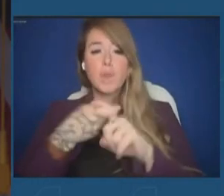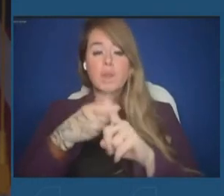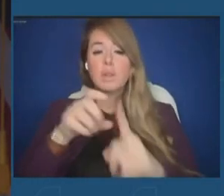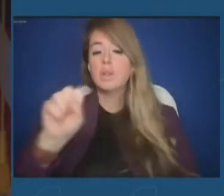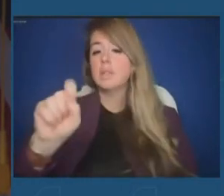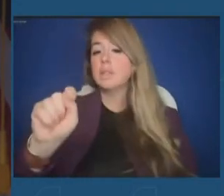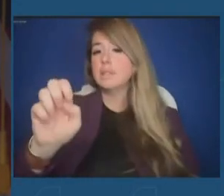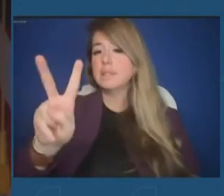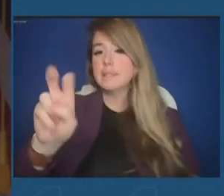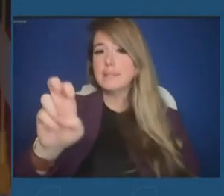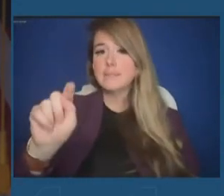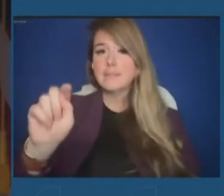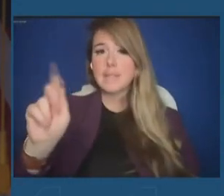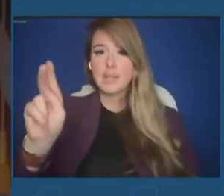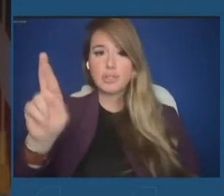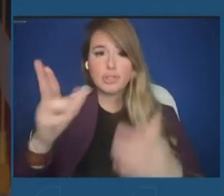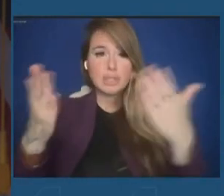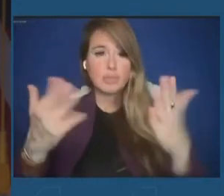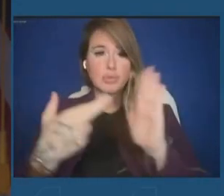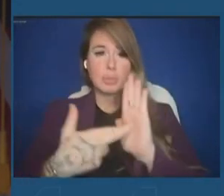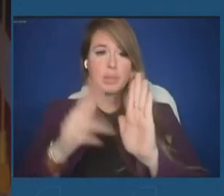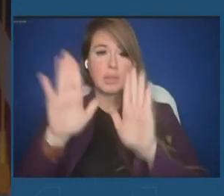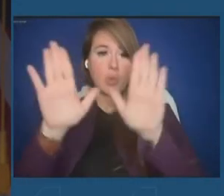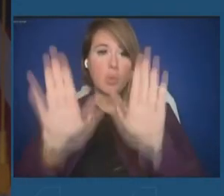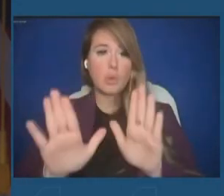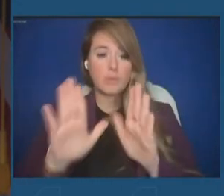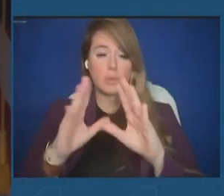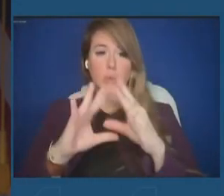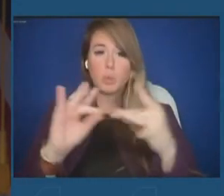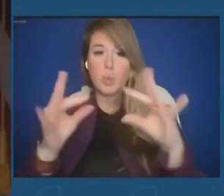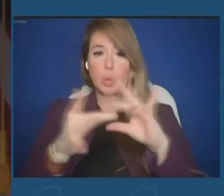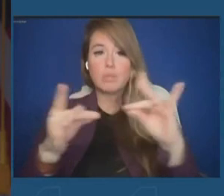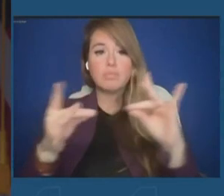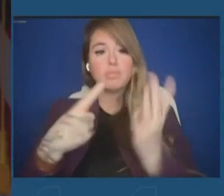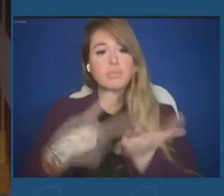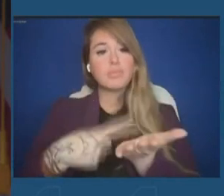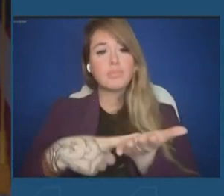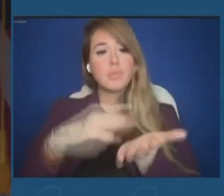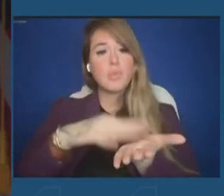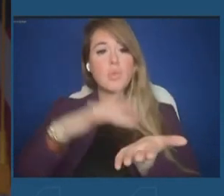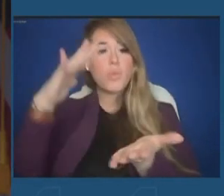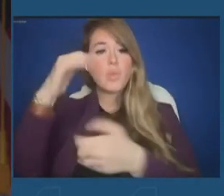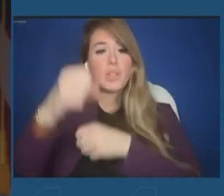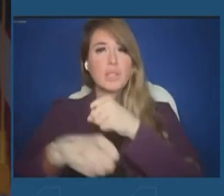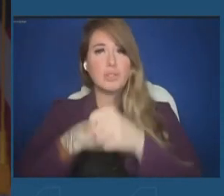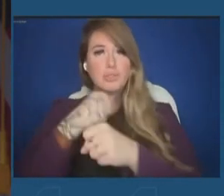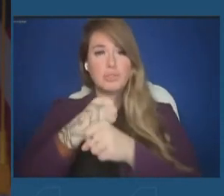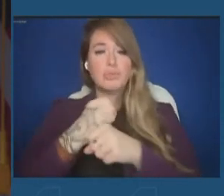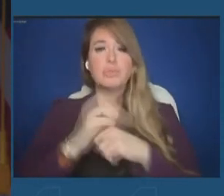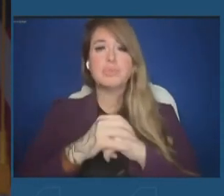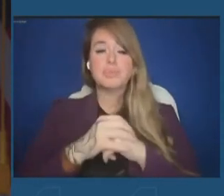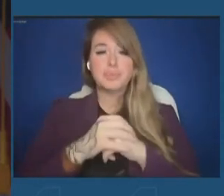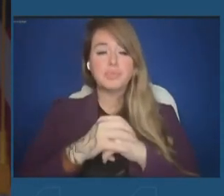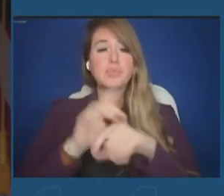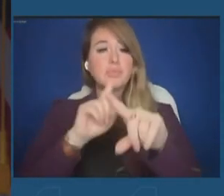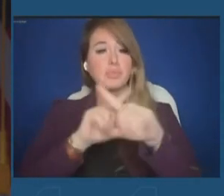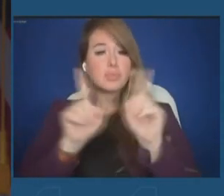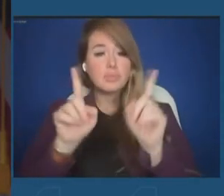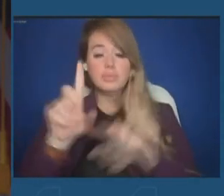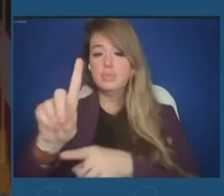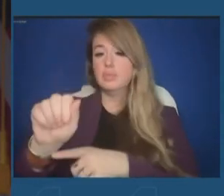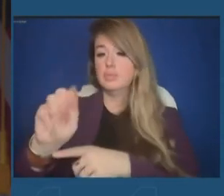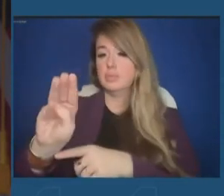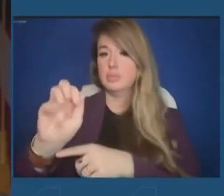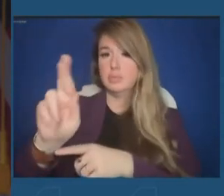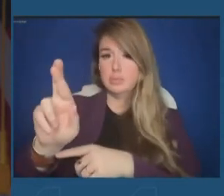represent their incredible story, the glory years that are back. But Damar Hamlin, I had a chance to speak